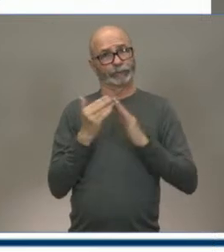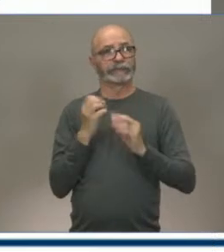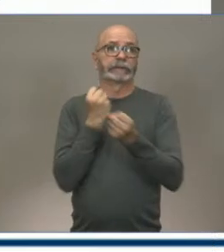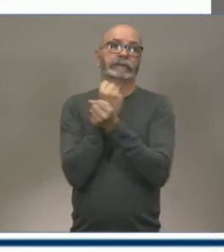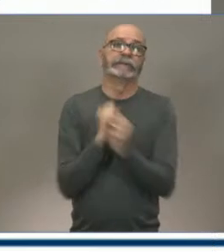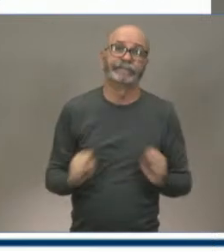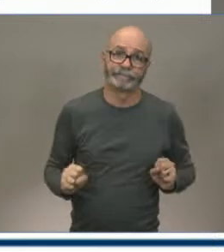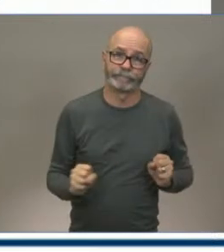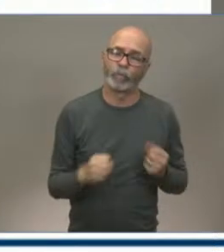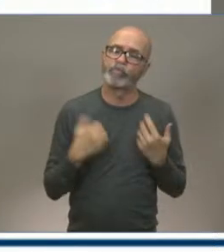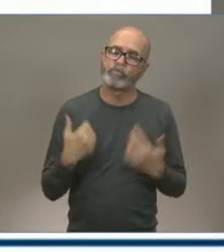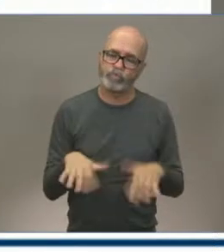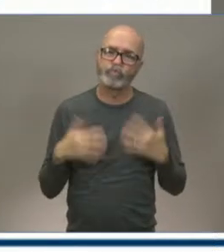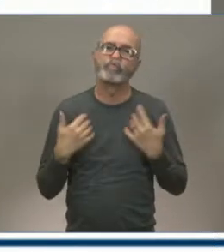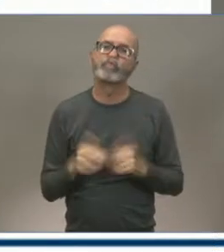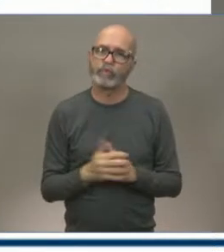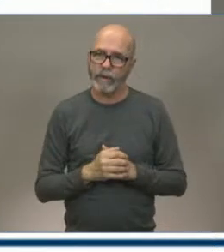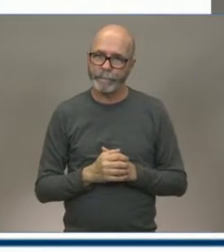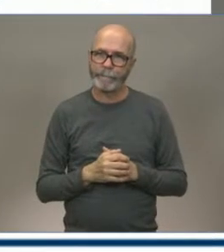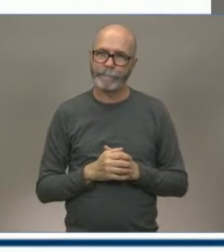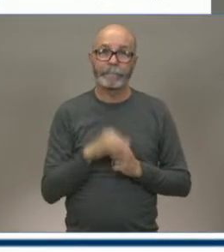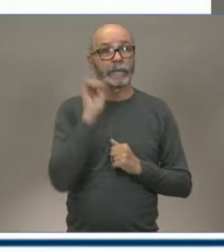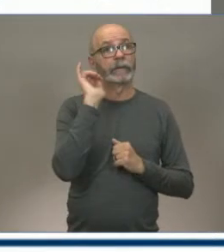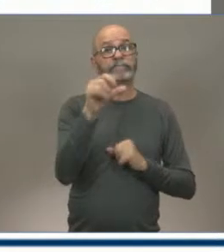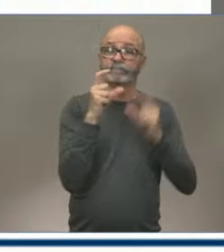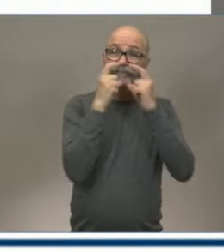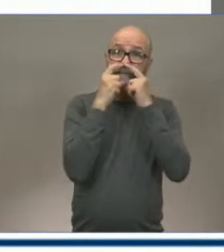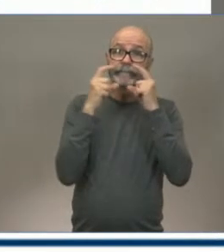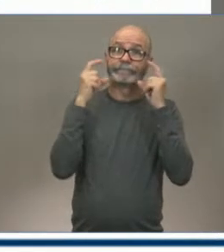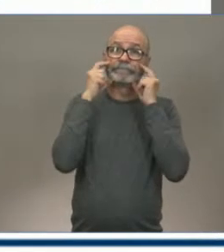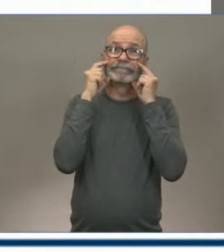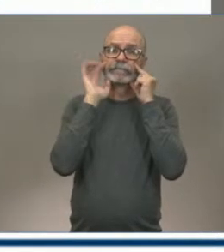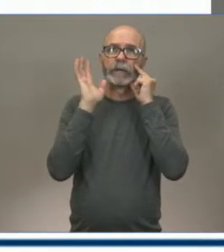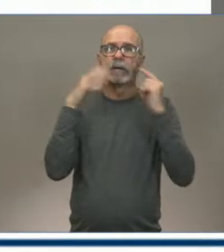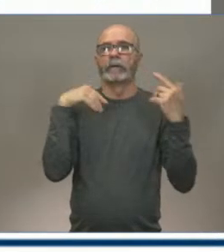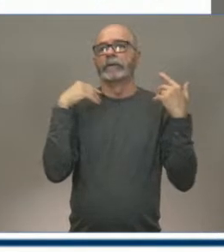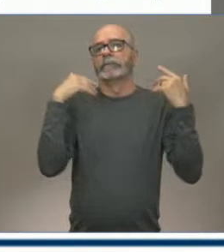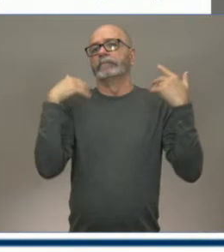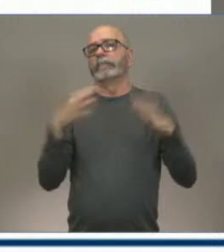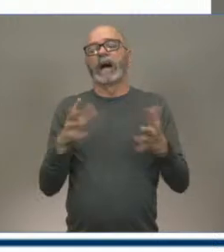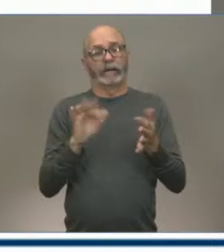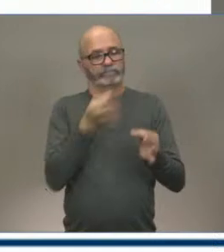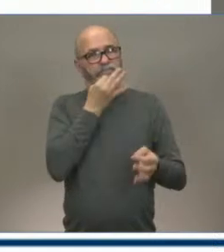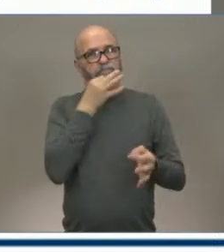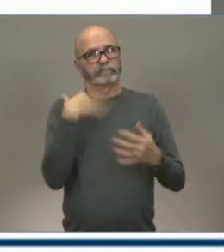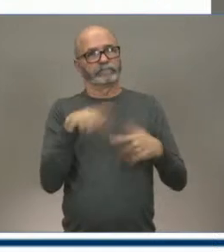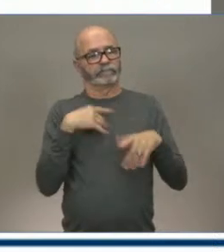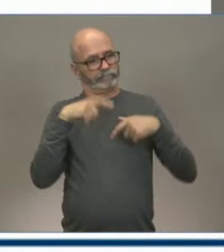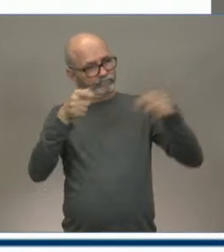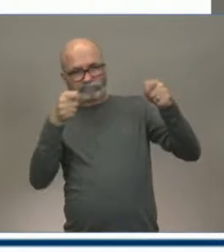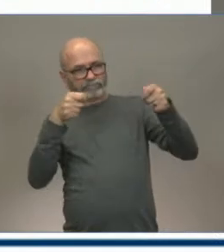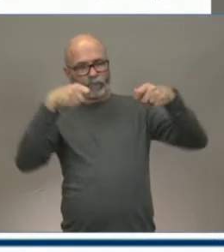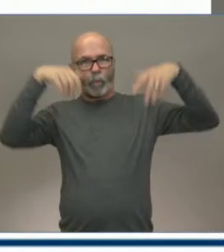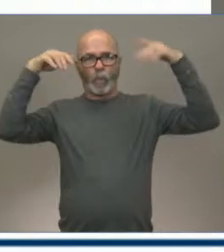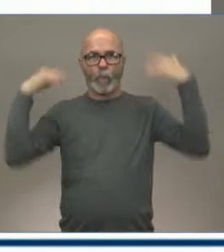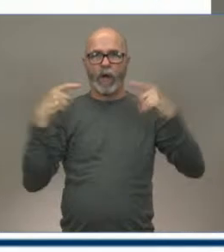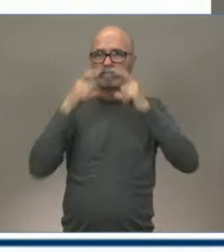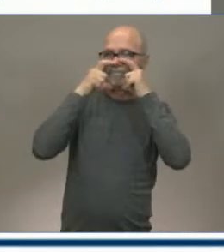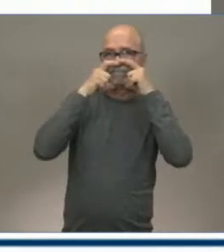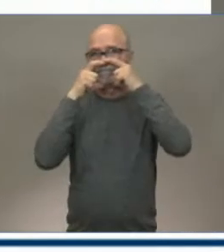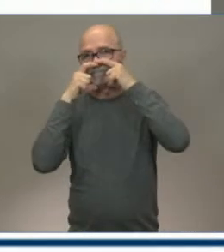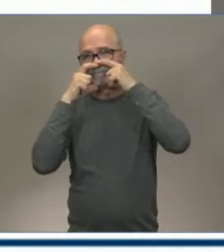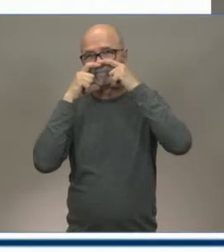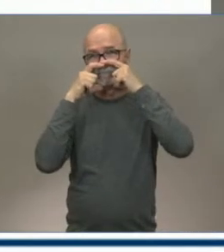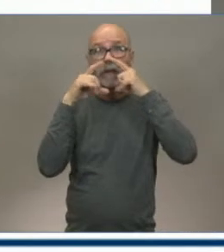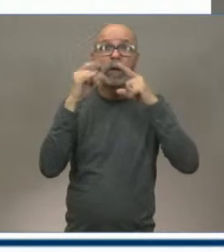Wearing a mask remains one of the most critical pieces to controlling the spread of COVID-19. And I want to take a minute to remind people that masks